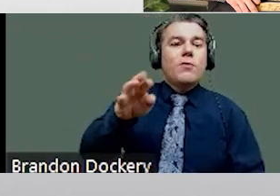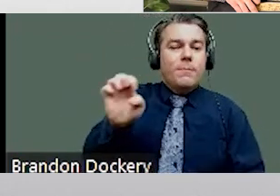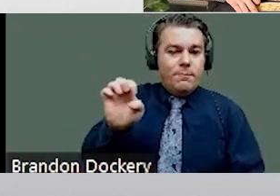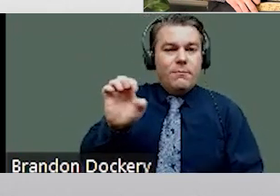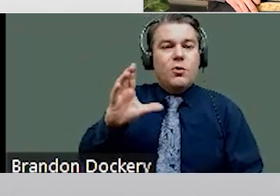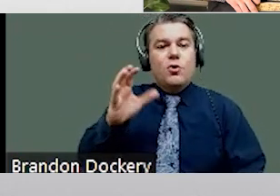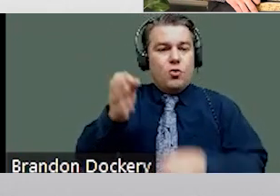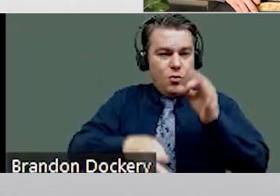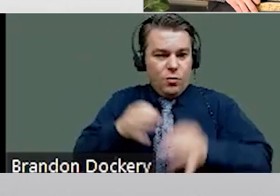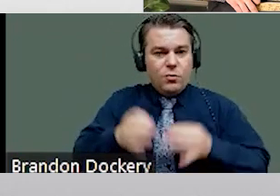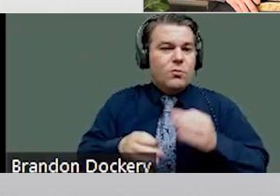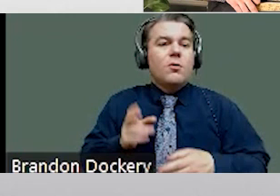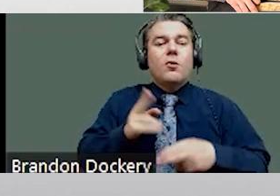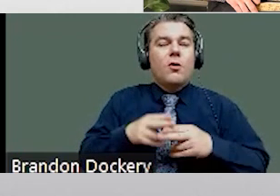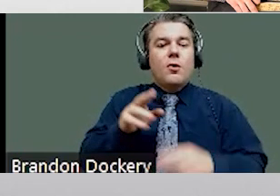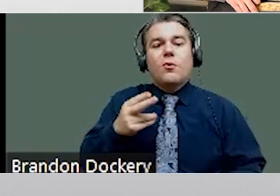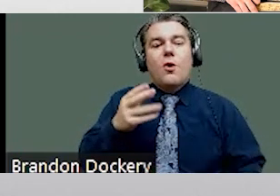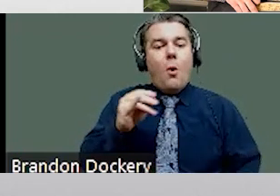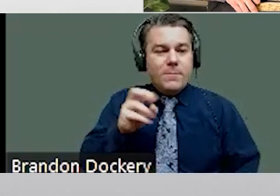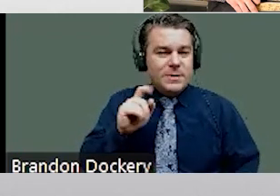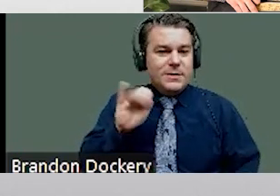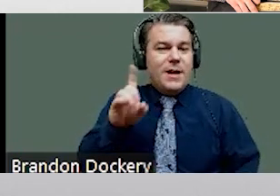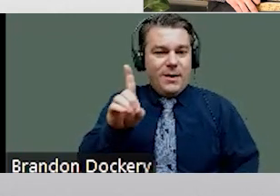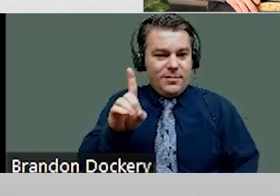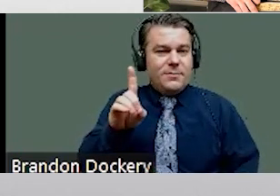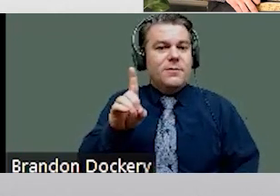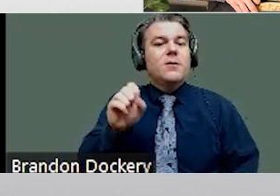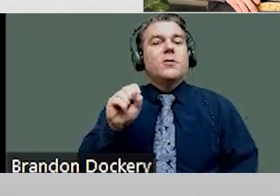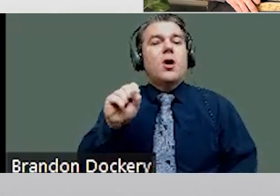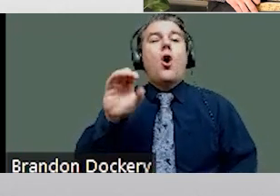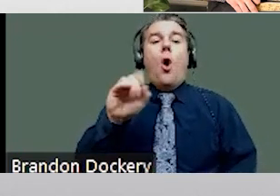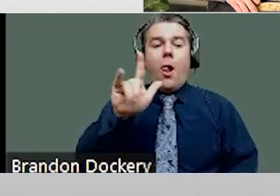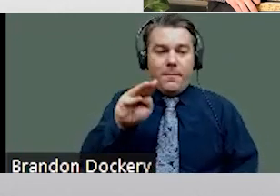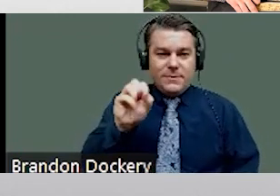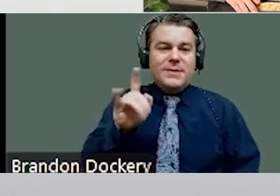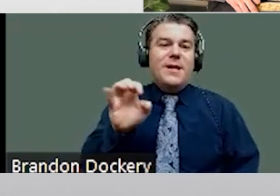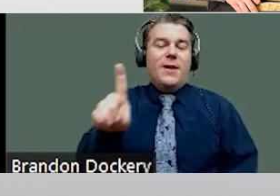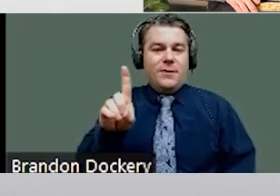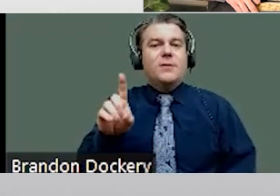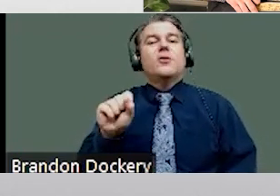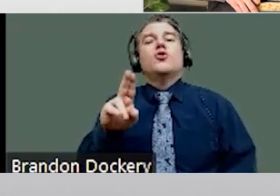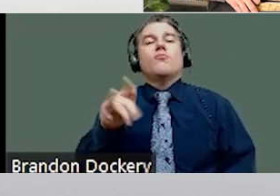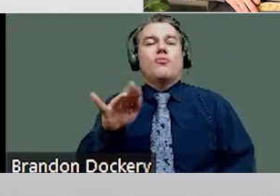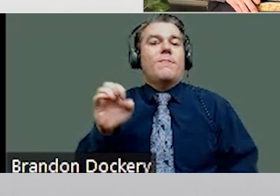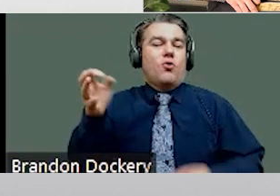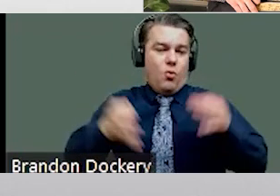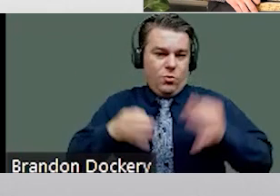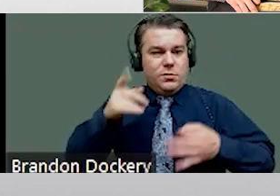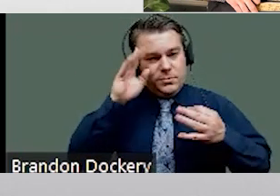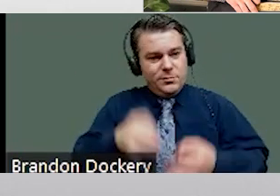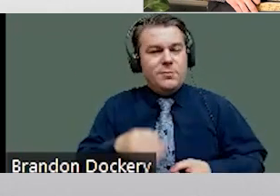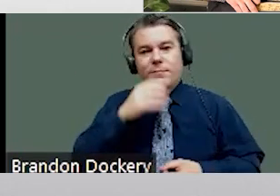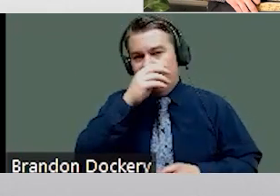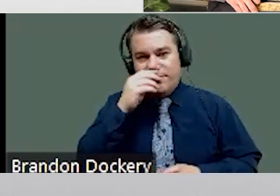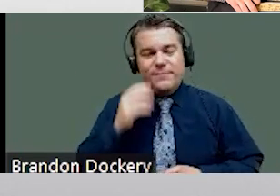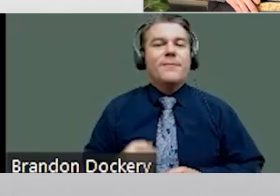as the Olmstead Supreme Court decision, challenging once again the public integration around